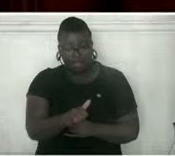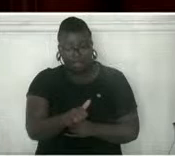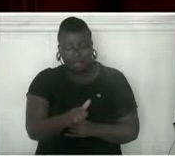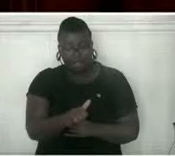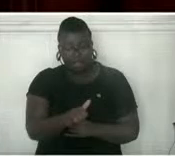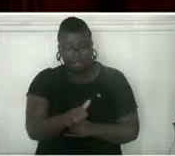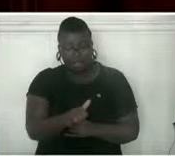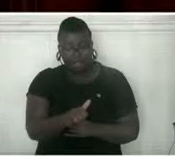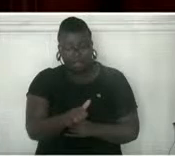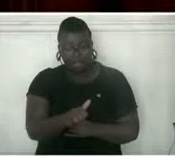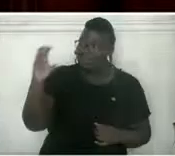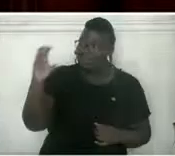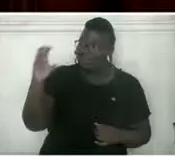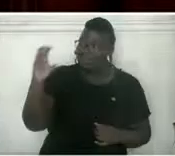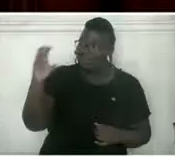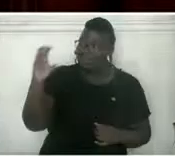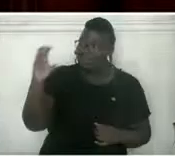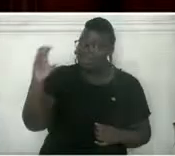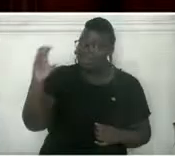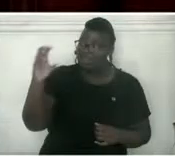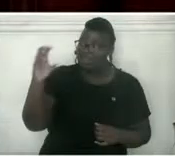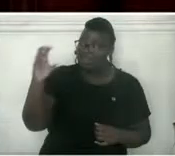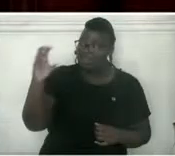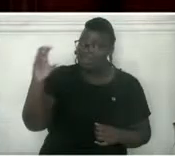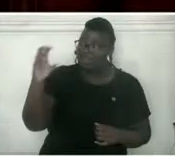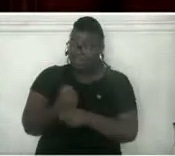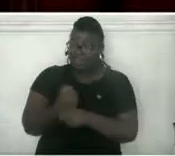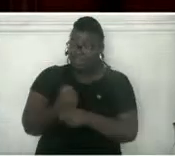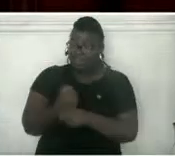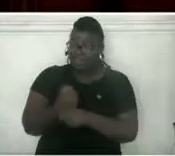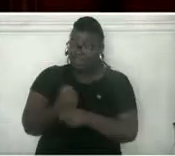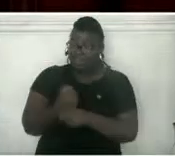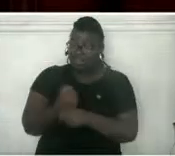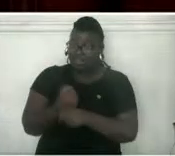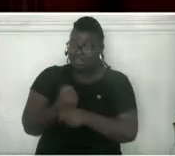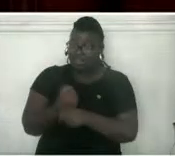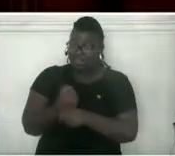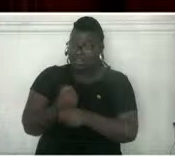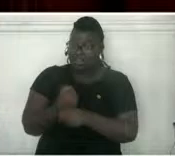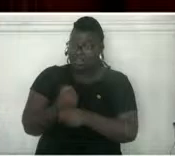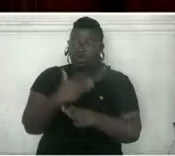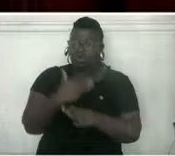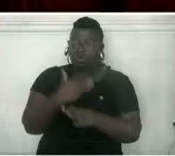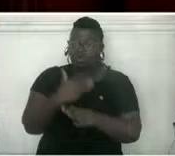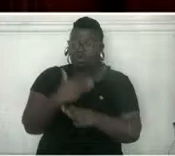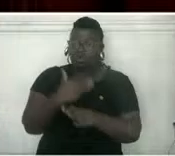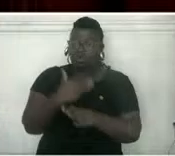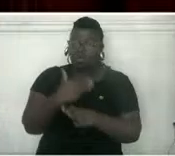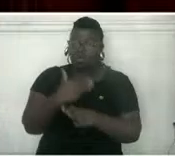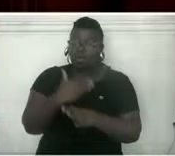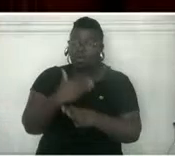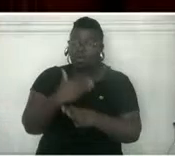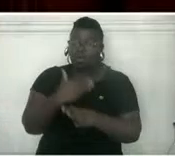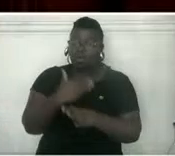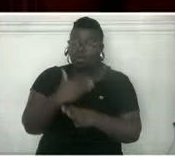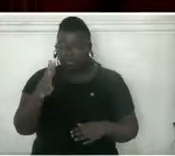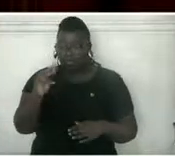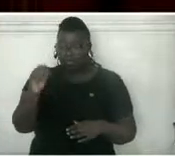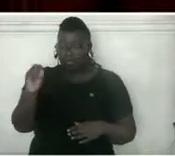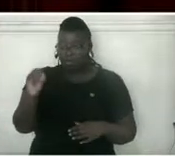130 million and has created 200 jobs. Ndumo Retail Development is